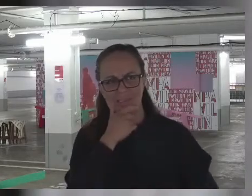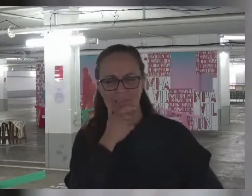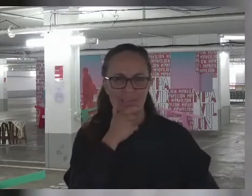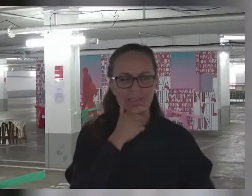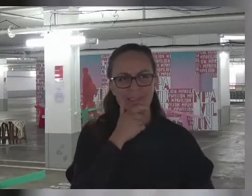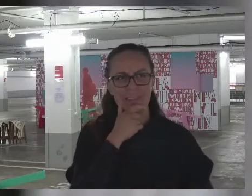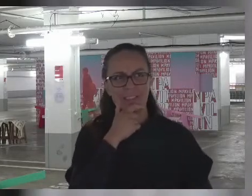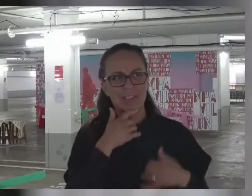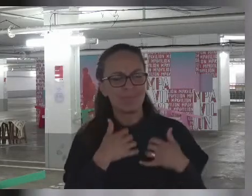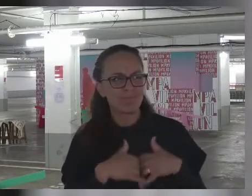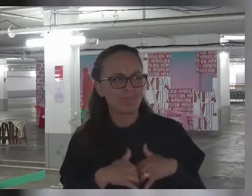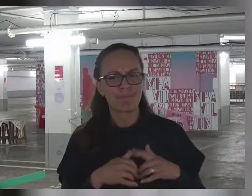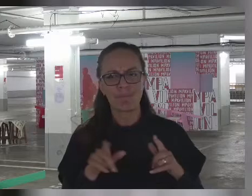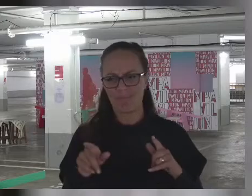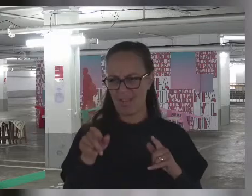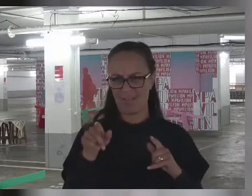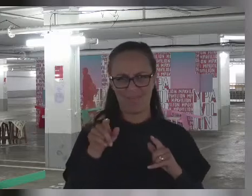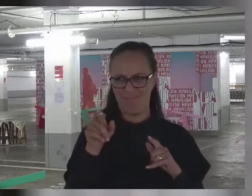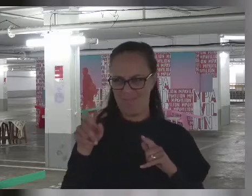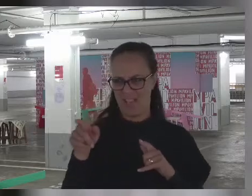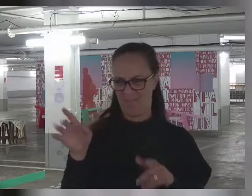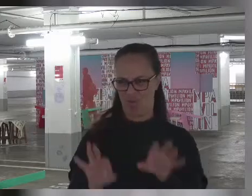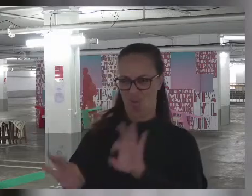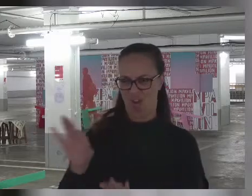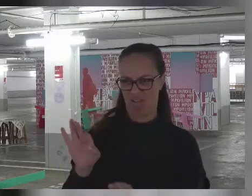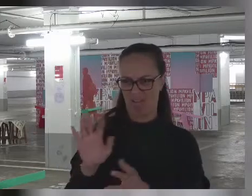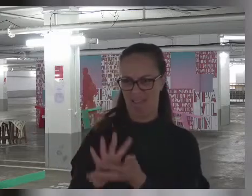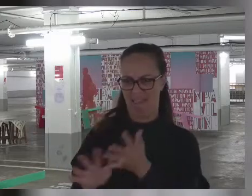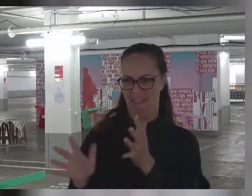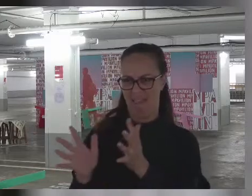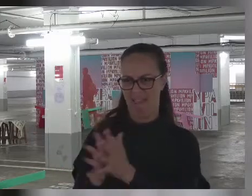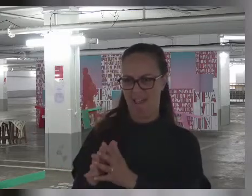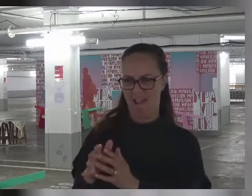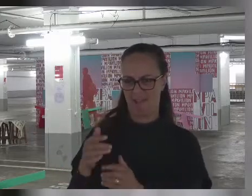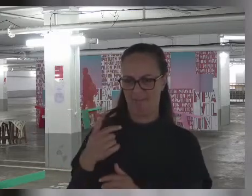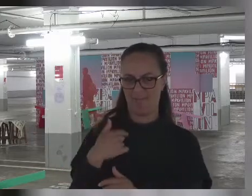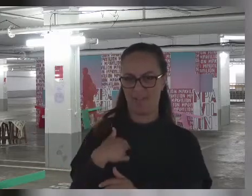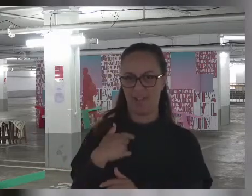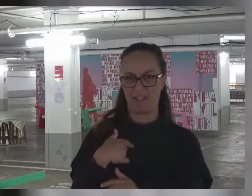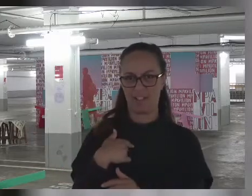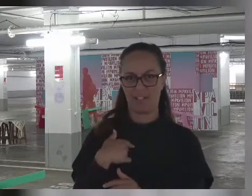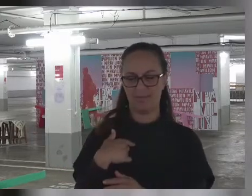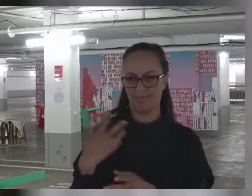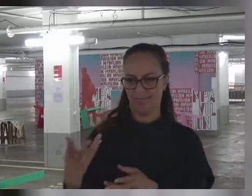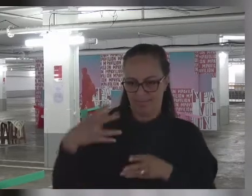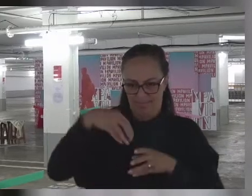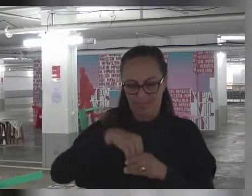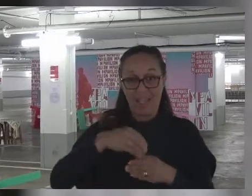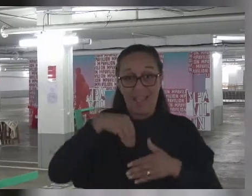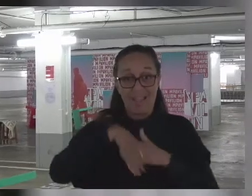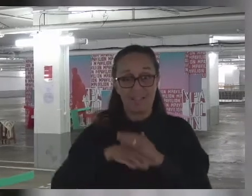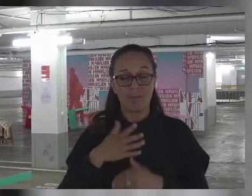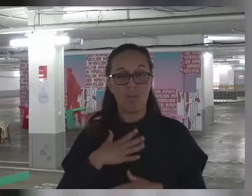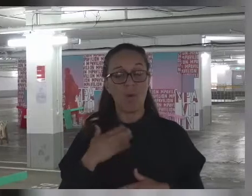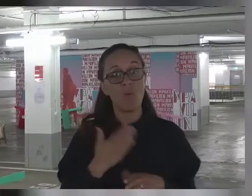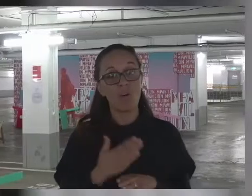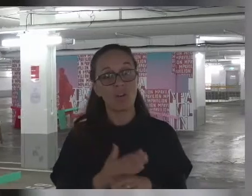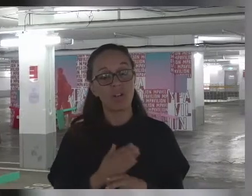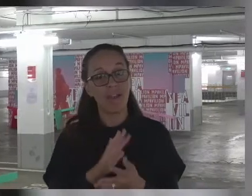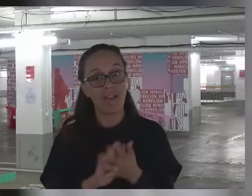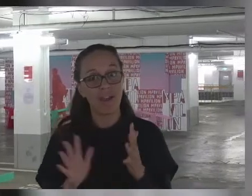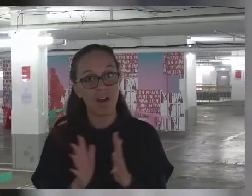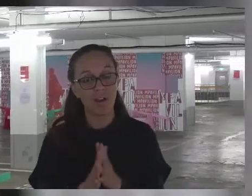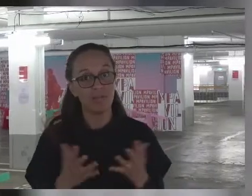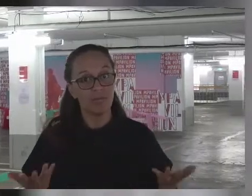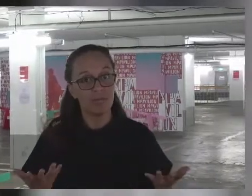to incorporate this into my, into my practice? But it's like, well, it was just